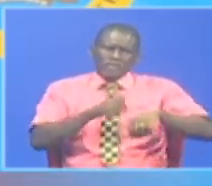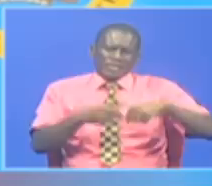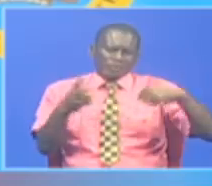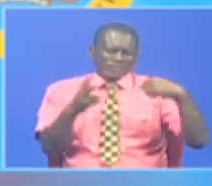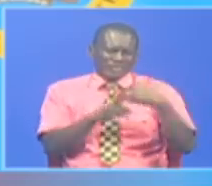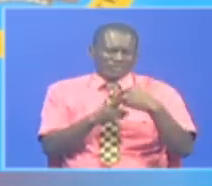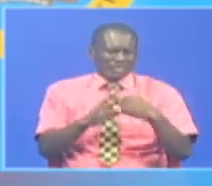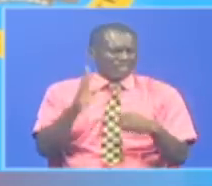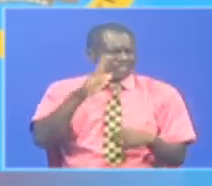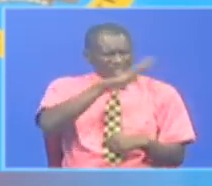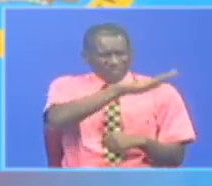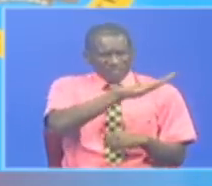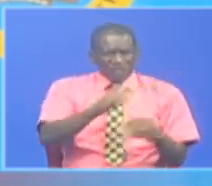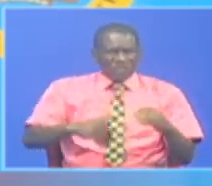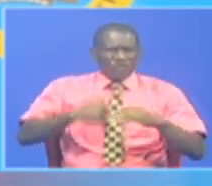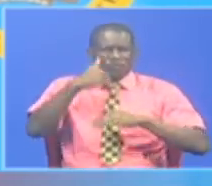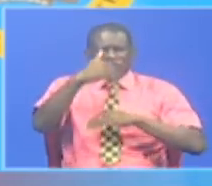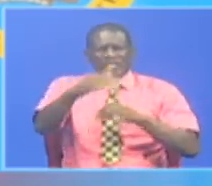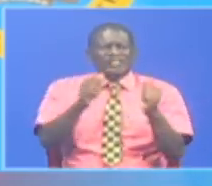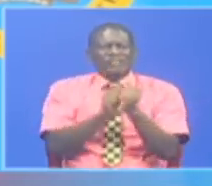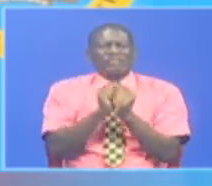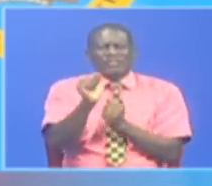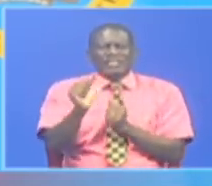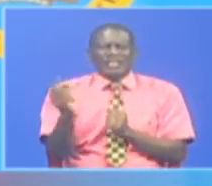p.m. for the next 15 days.